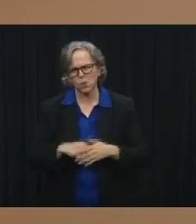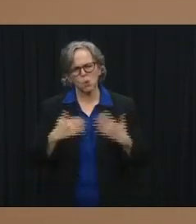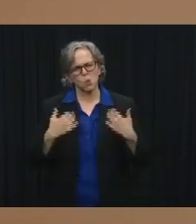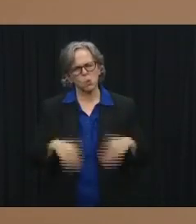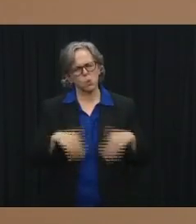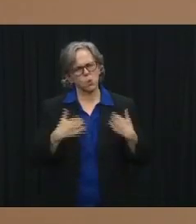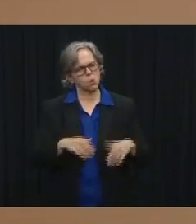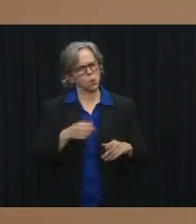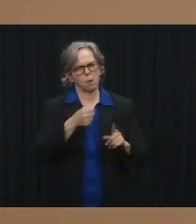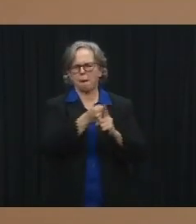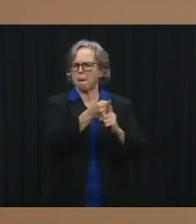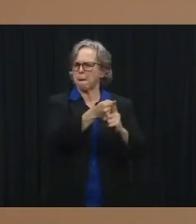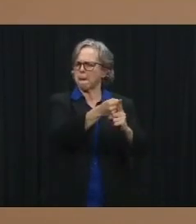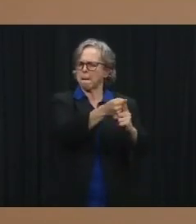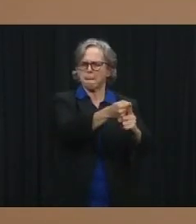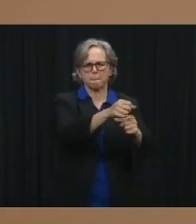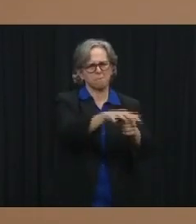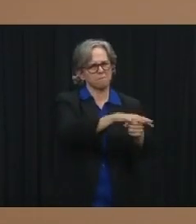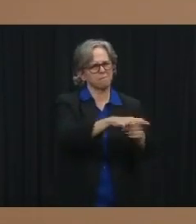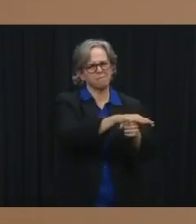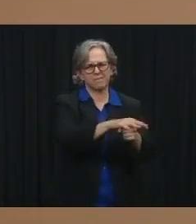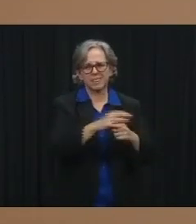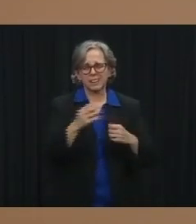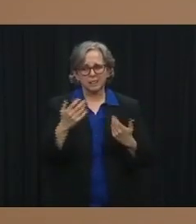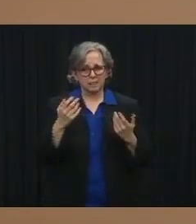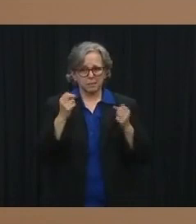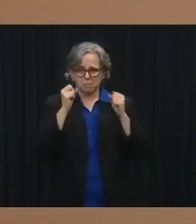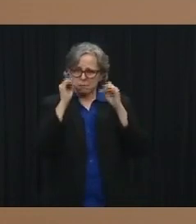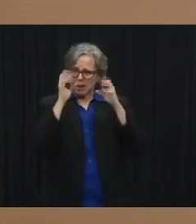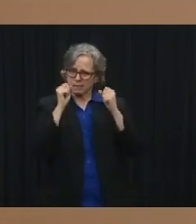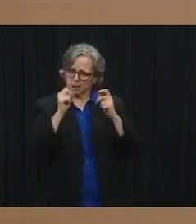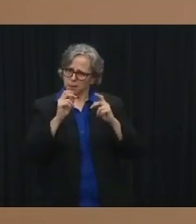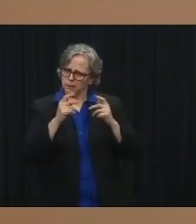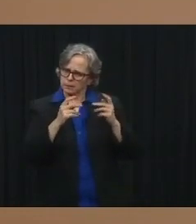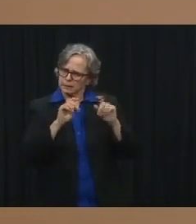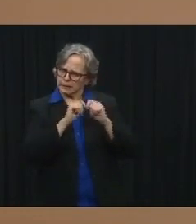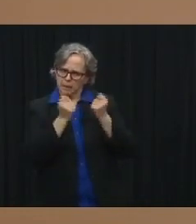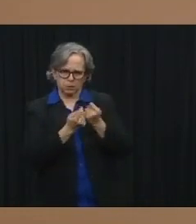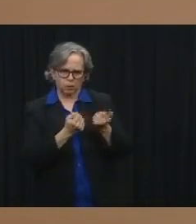team supporting those out on the front lines, but it really is those folks